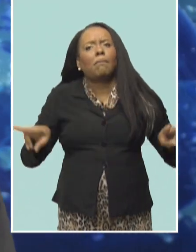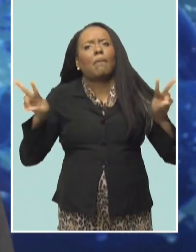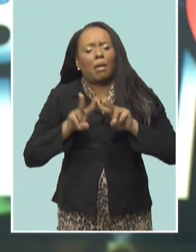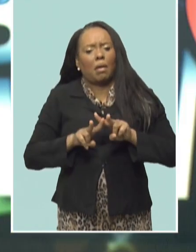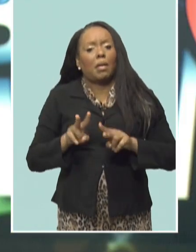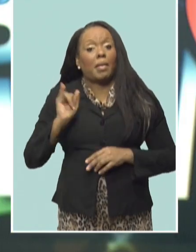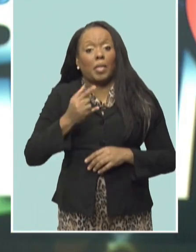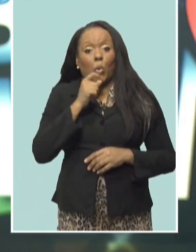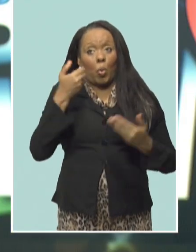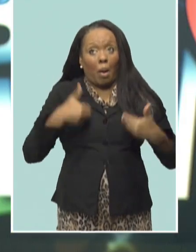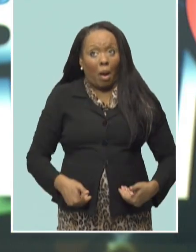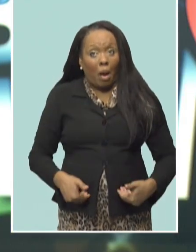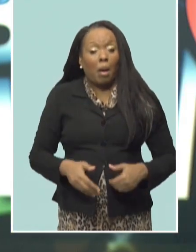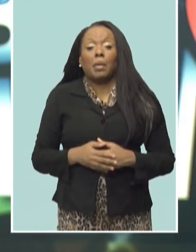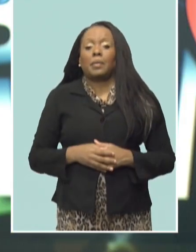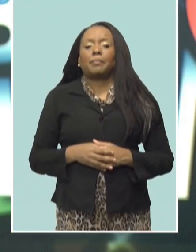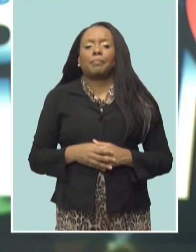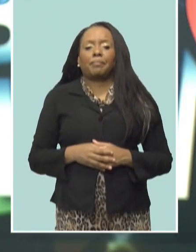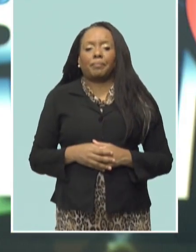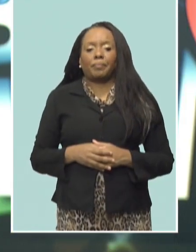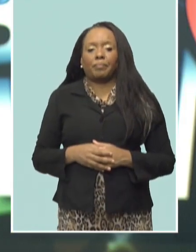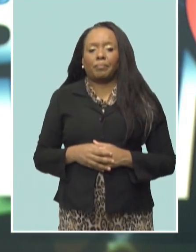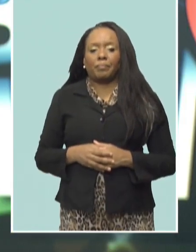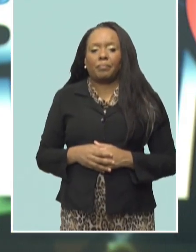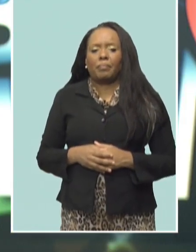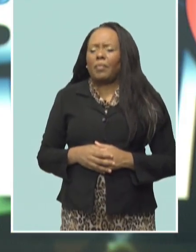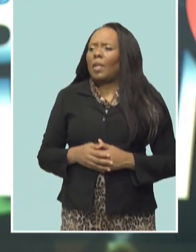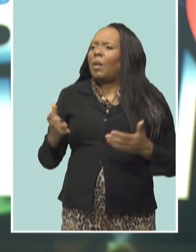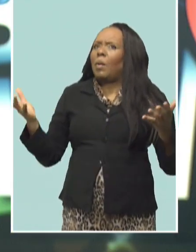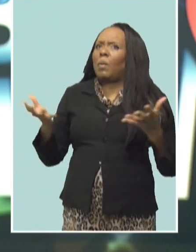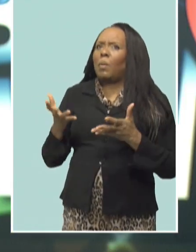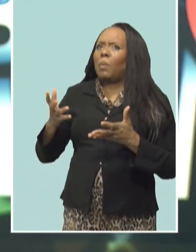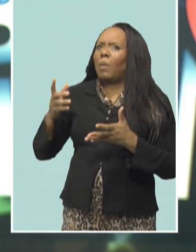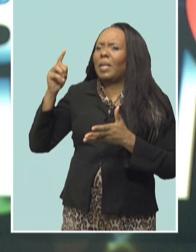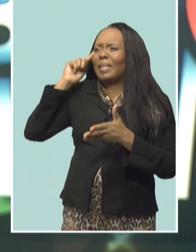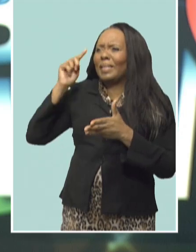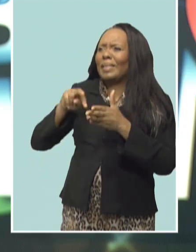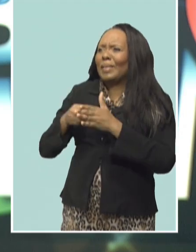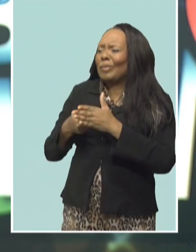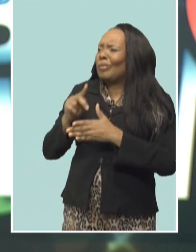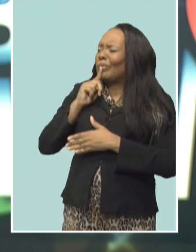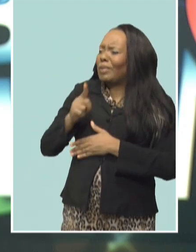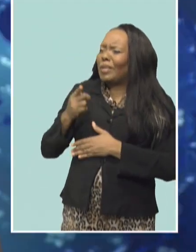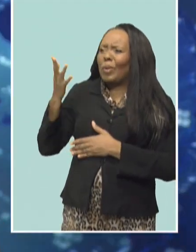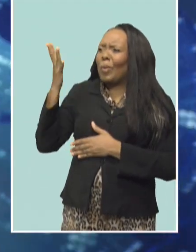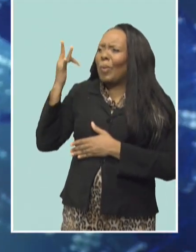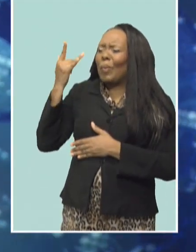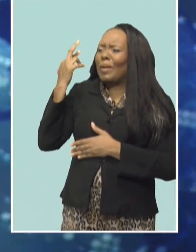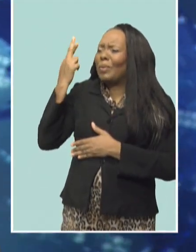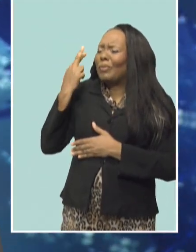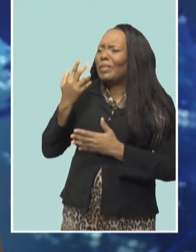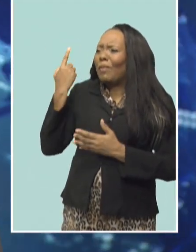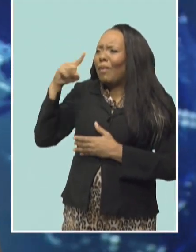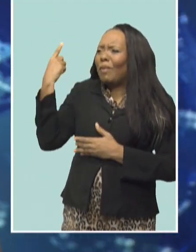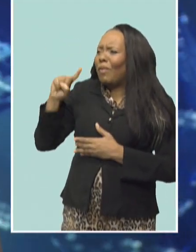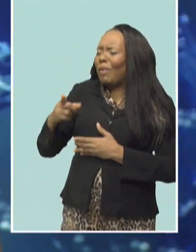today. Now, what's the motive and purpose behind We Gatherin? All right, so